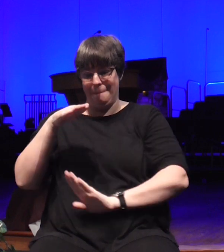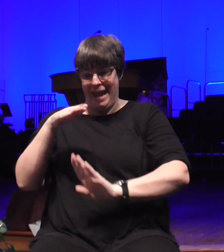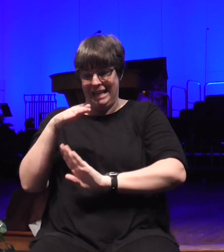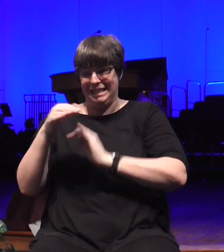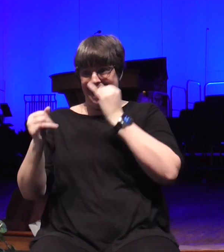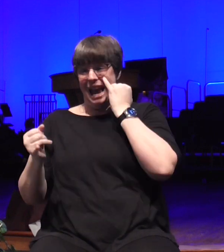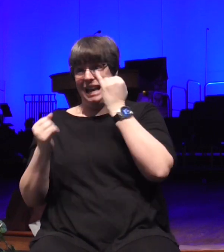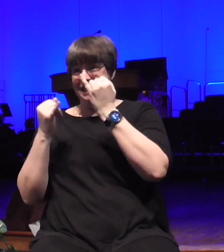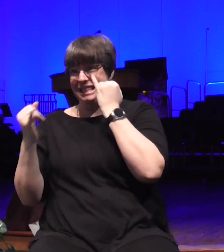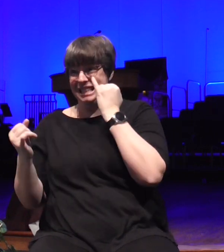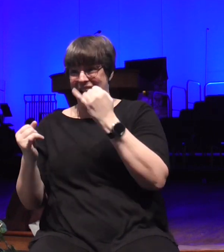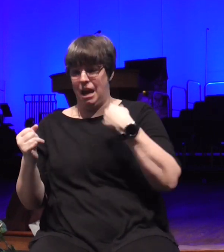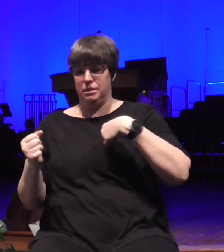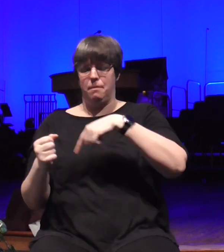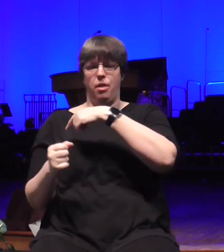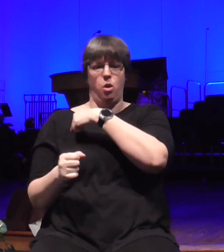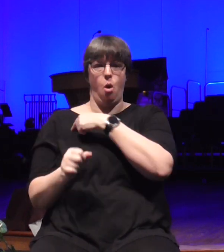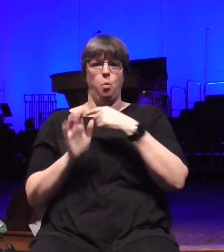might shine,